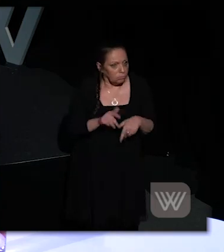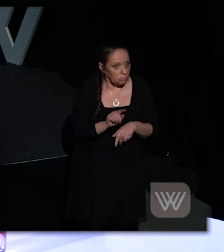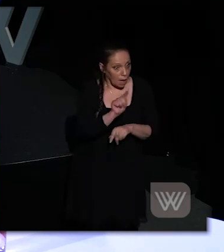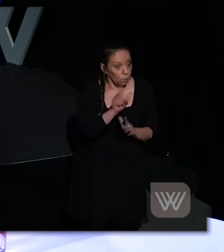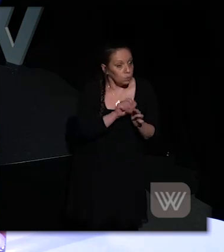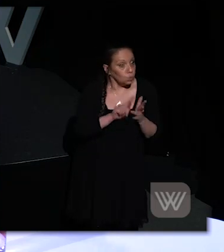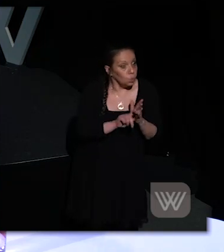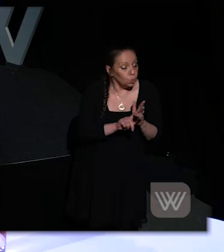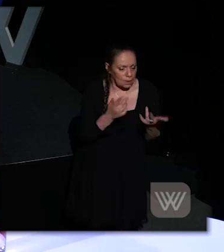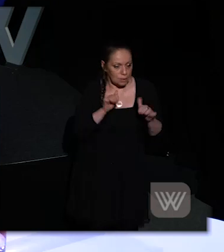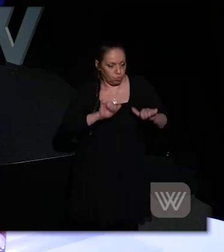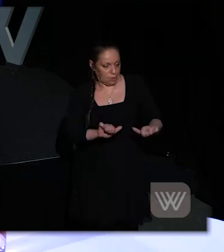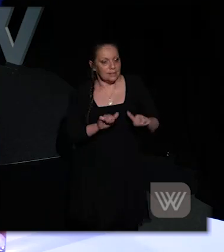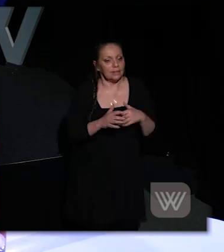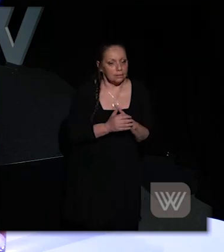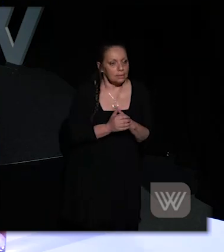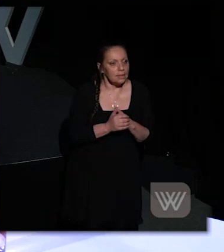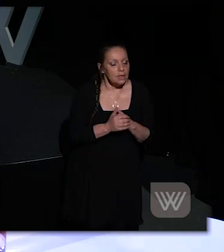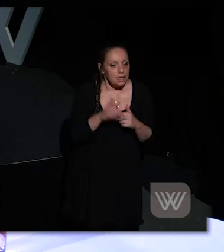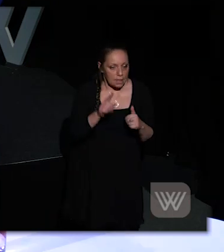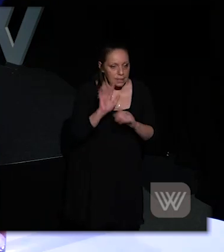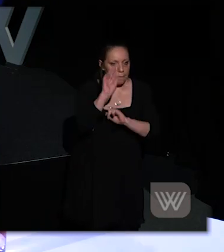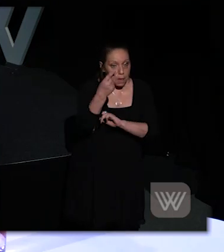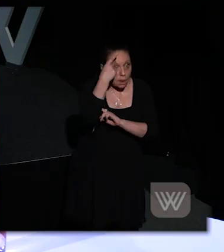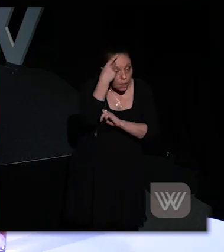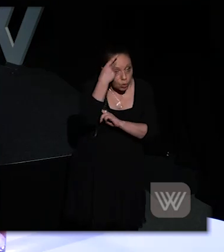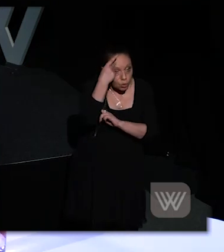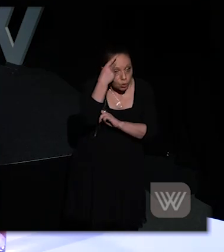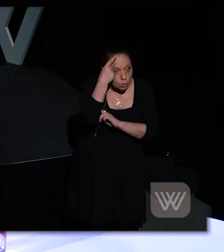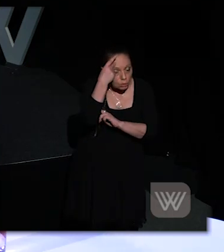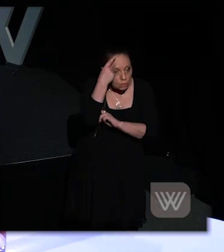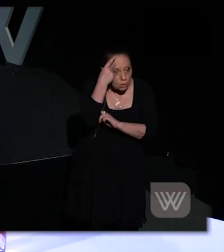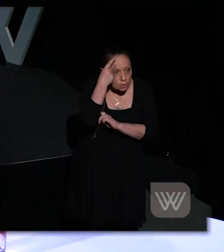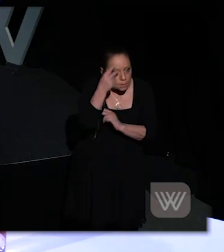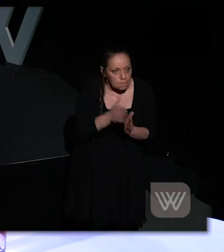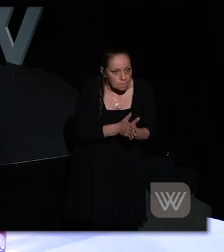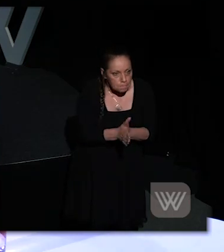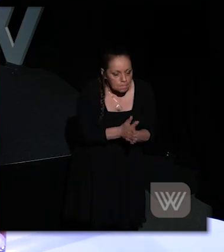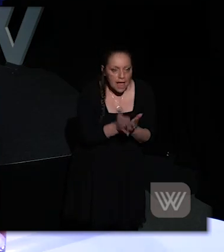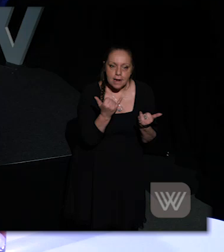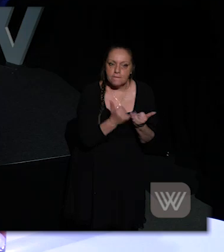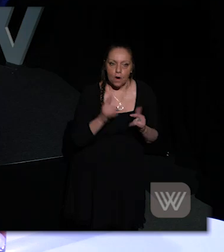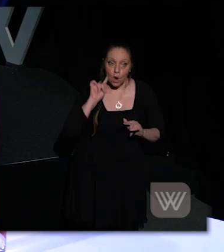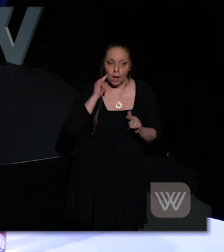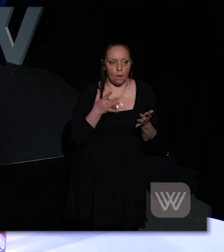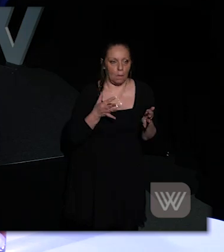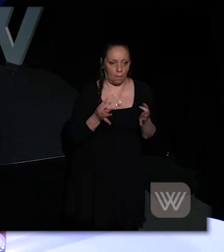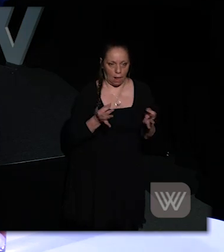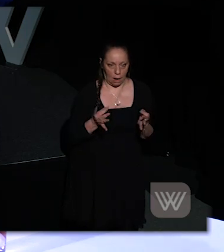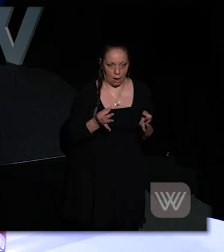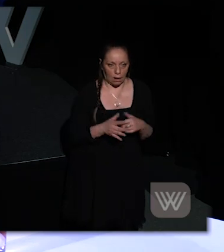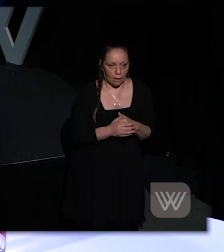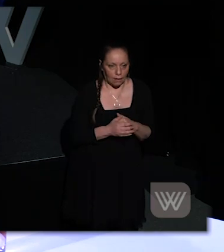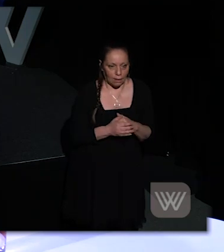he's doing as president of the GNNA is actually really politically motivated. It's very, very planned. So kind